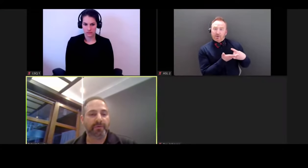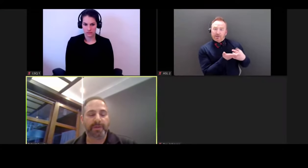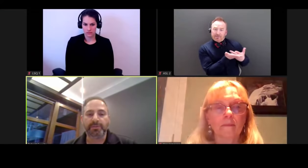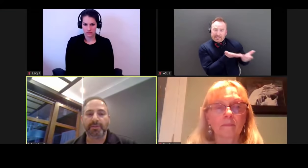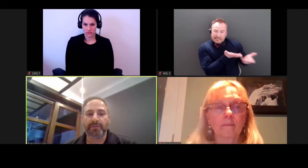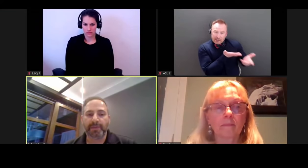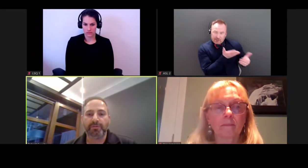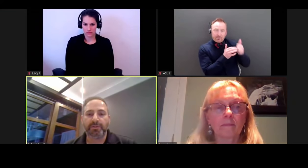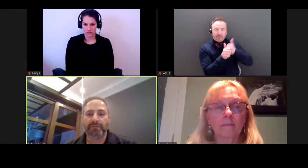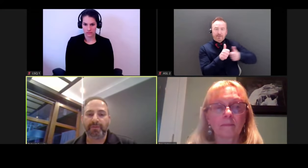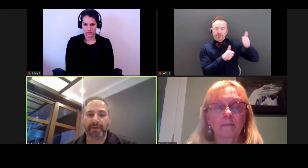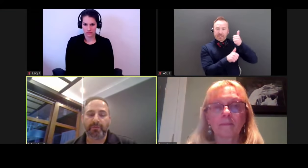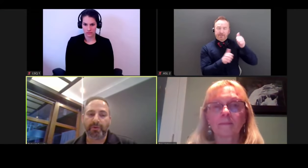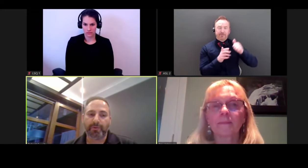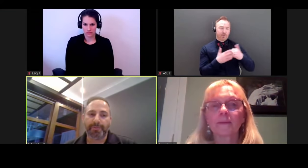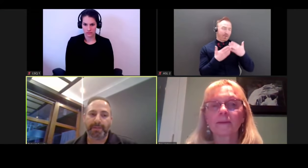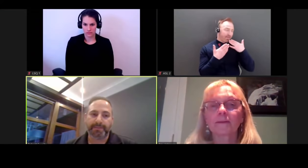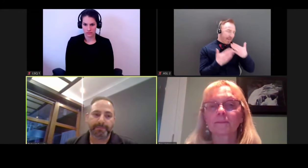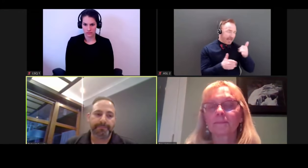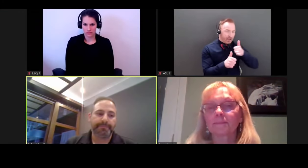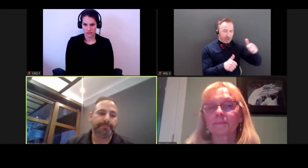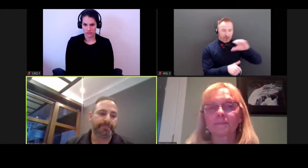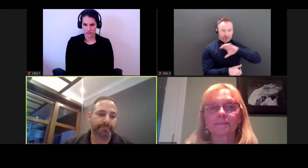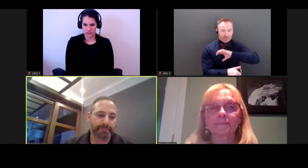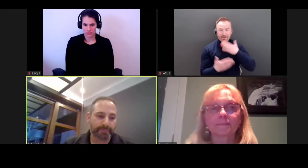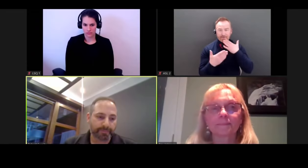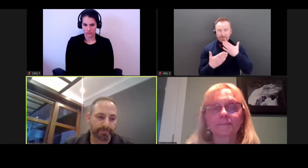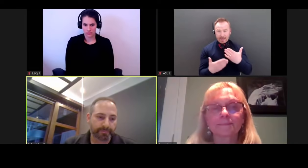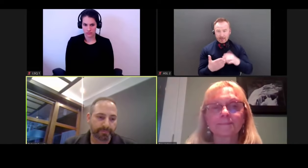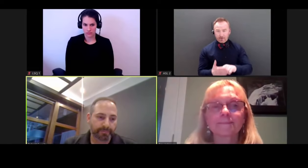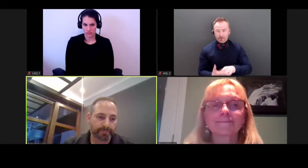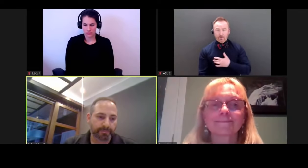thank you very much, and thank you, Chief, and thank you to all the OPS.